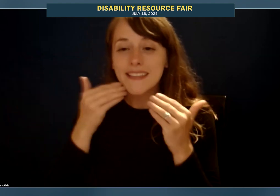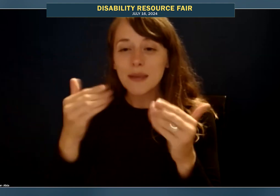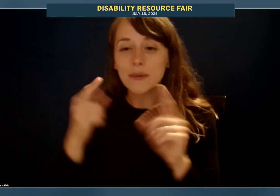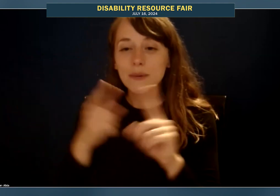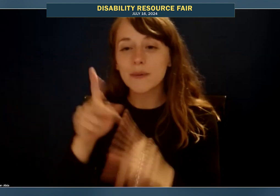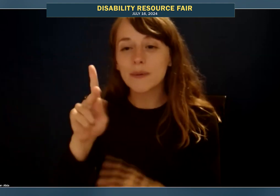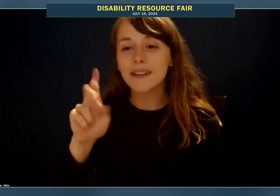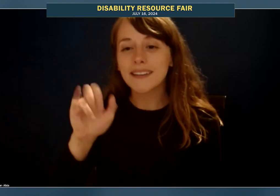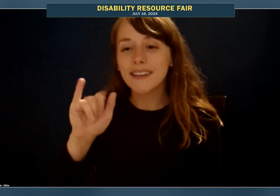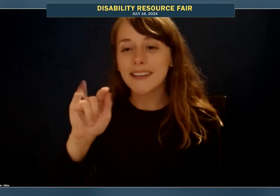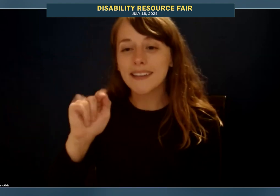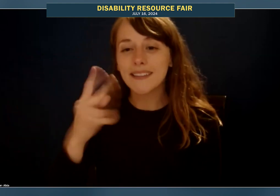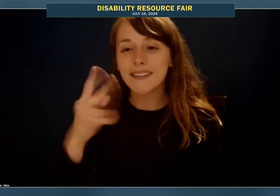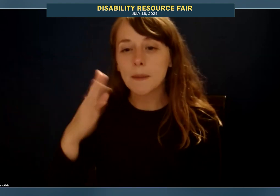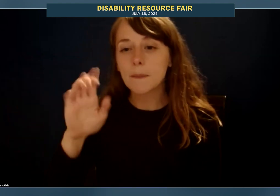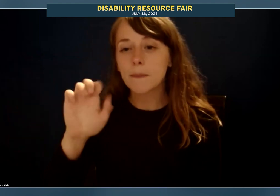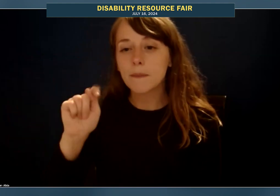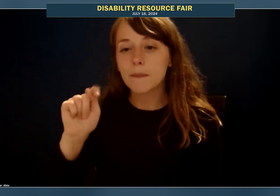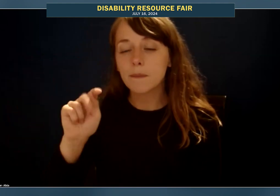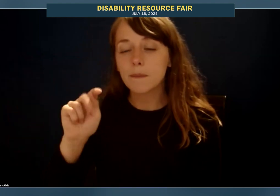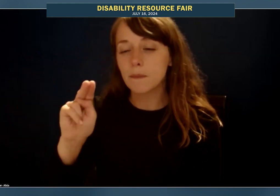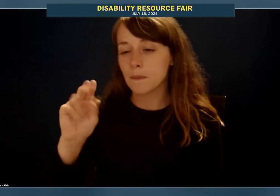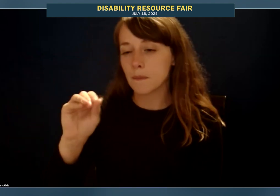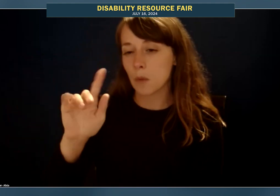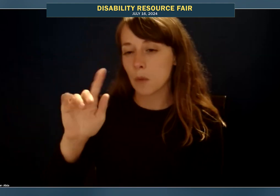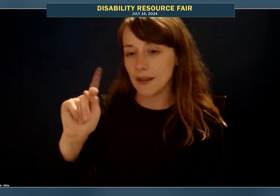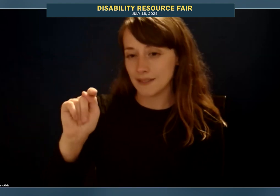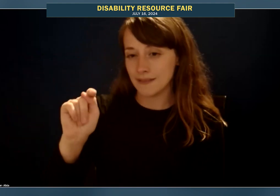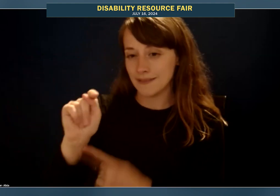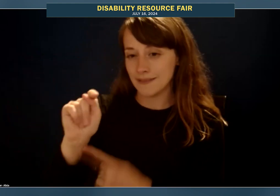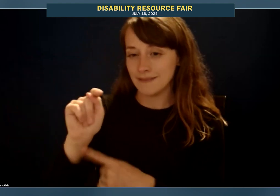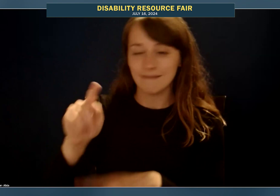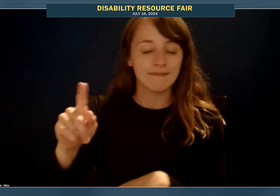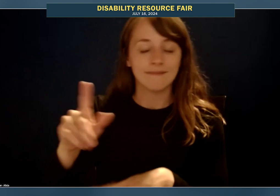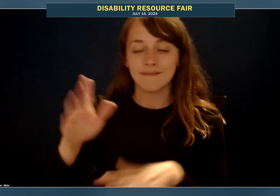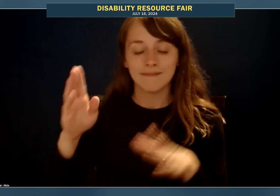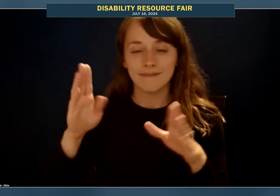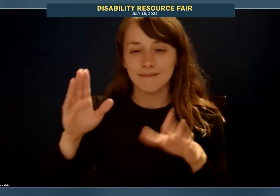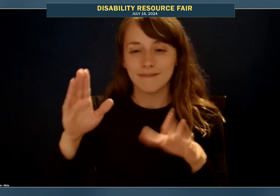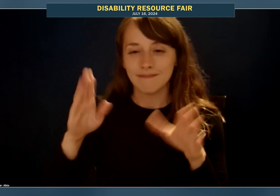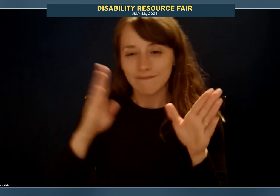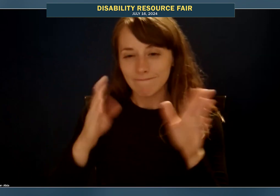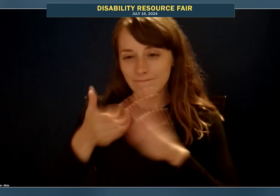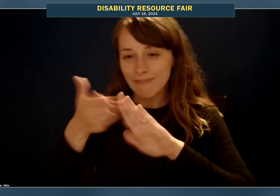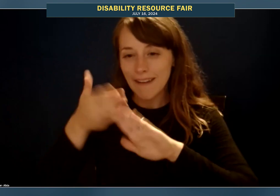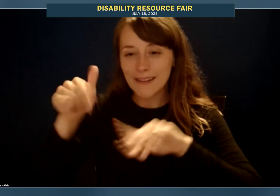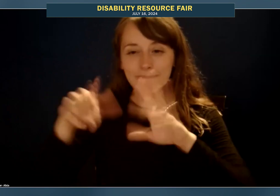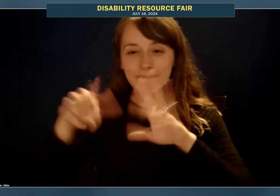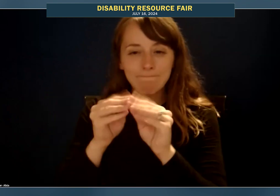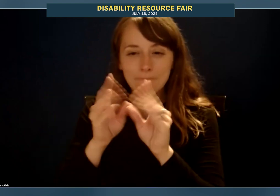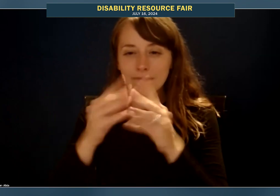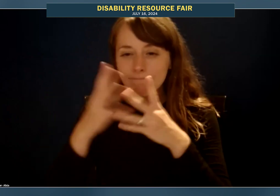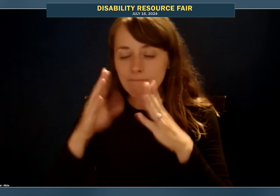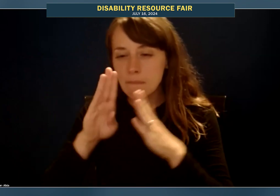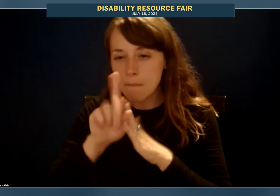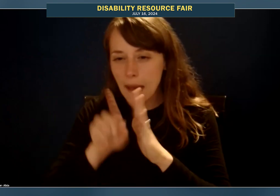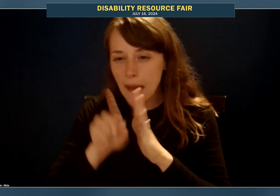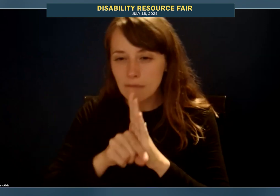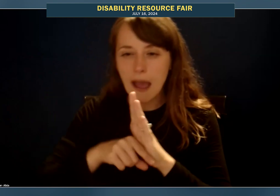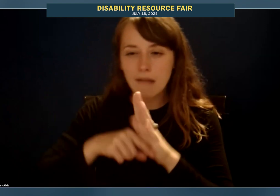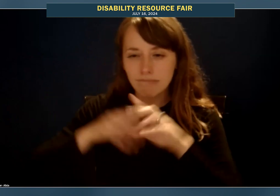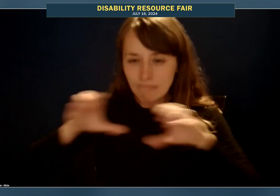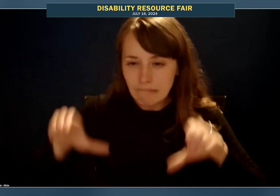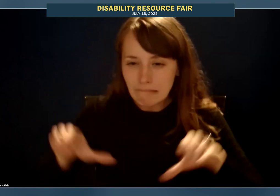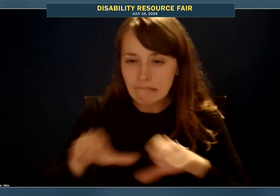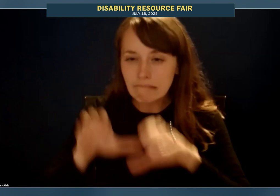who's hosting the meeting and has done a lot of background work to support this event. So just